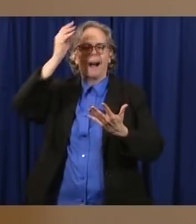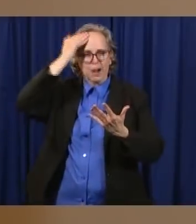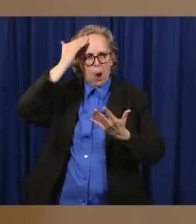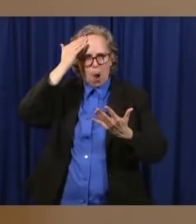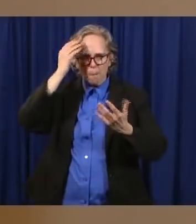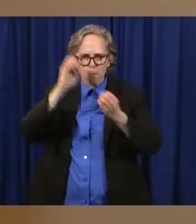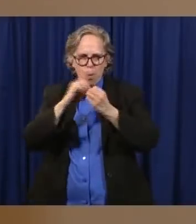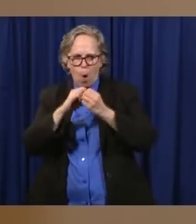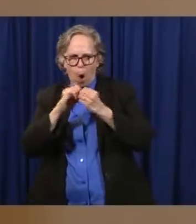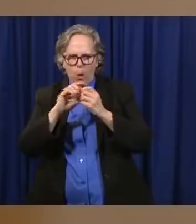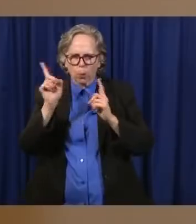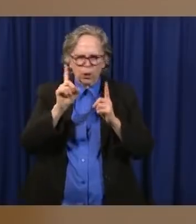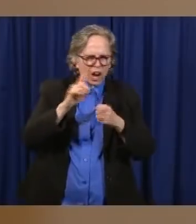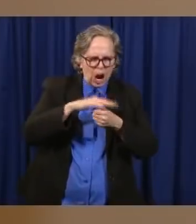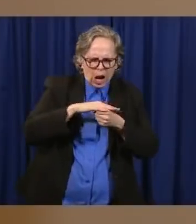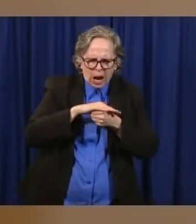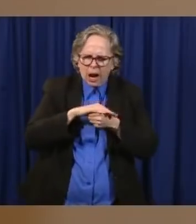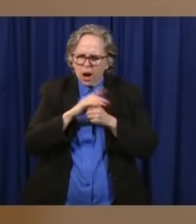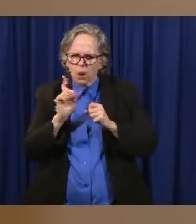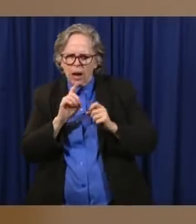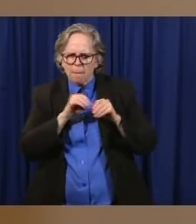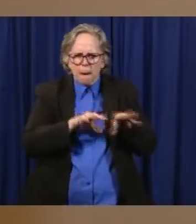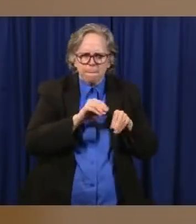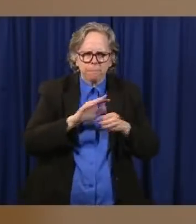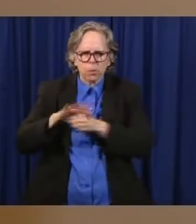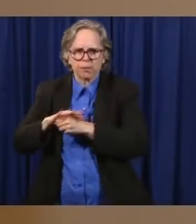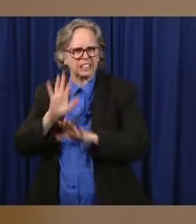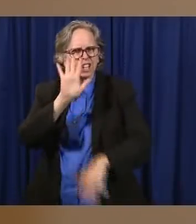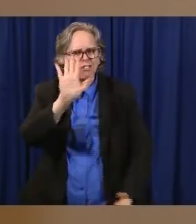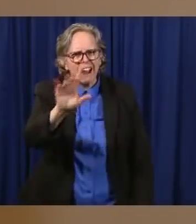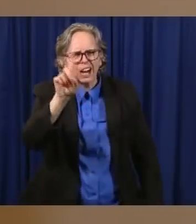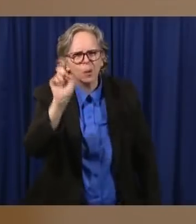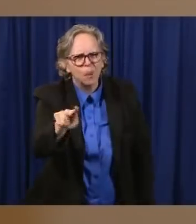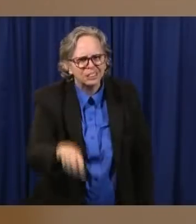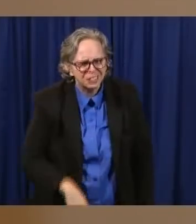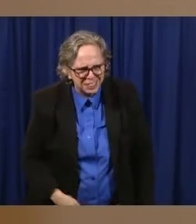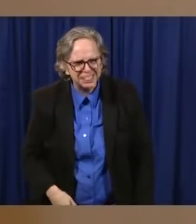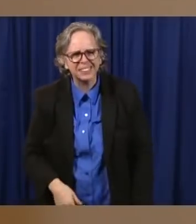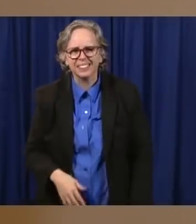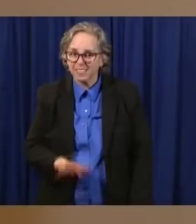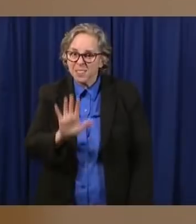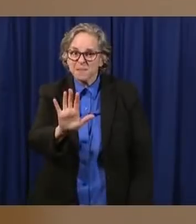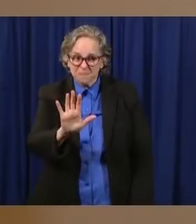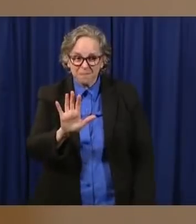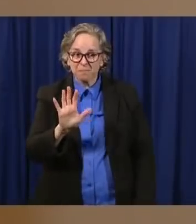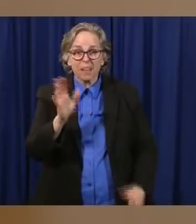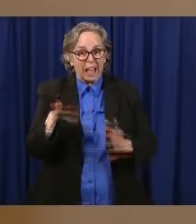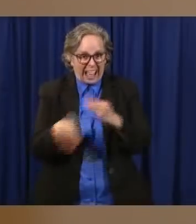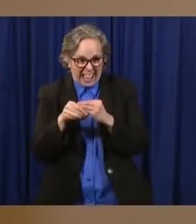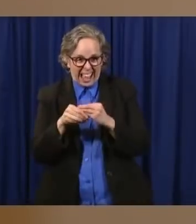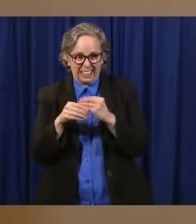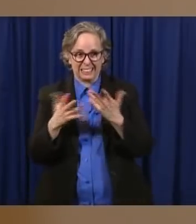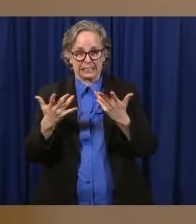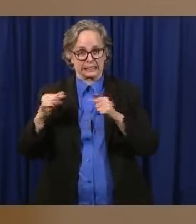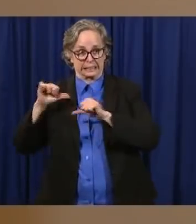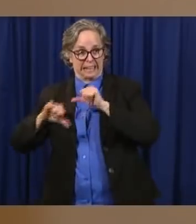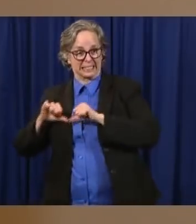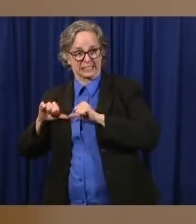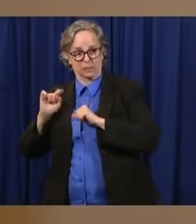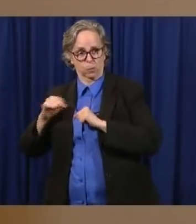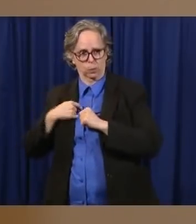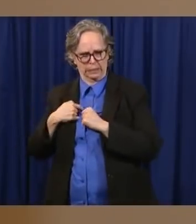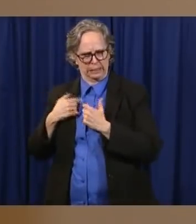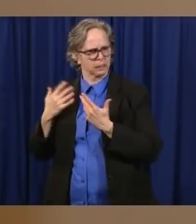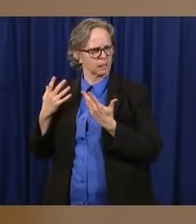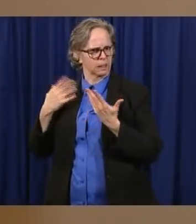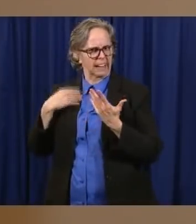level. So I think that's a great question. And another part of what the science of what we're going to be doing, we're going to